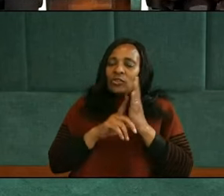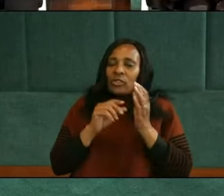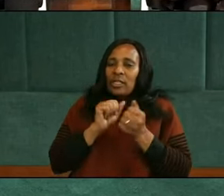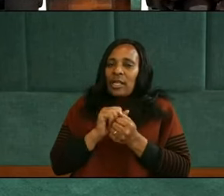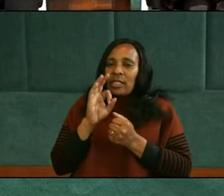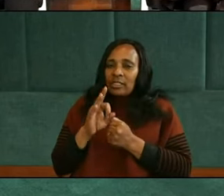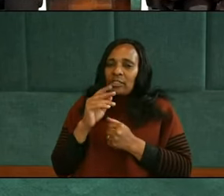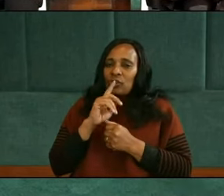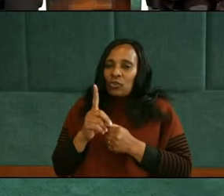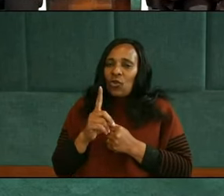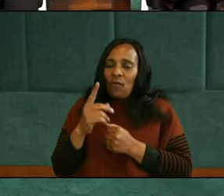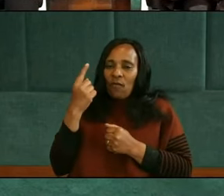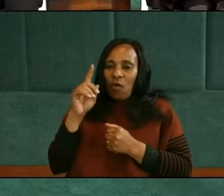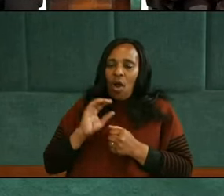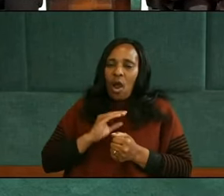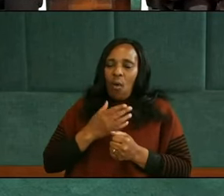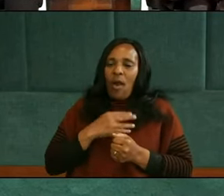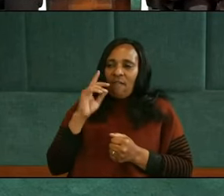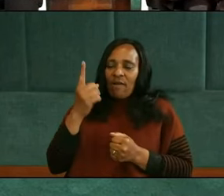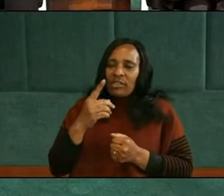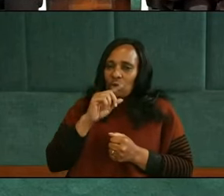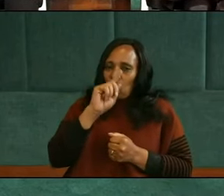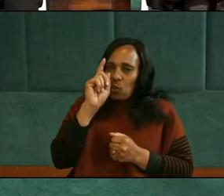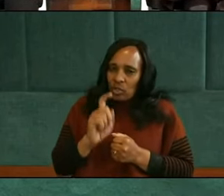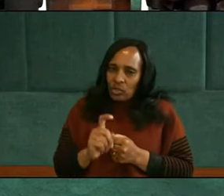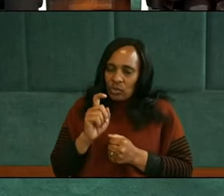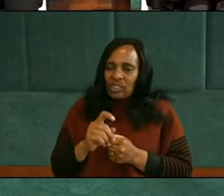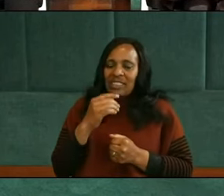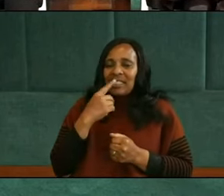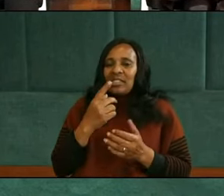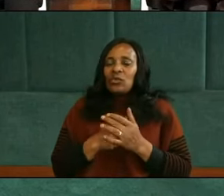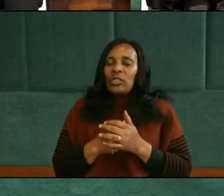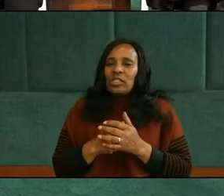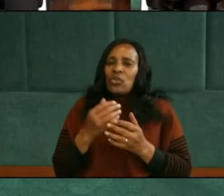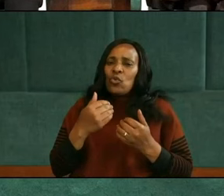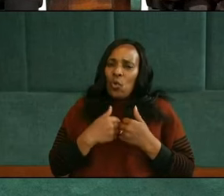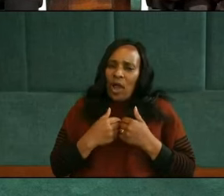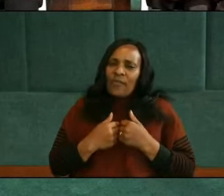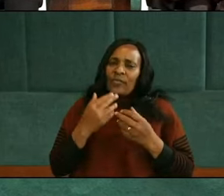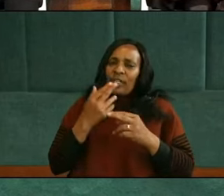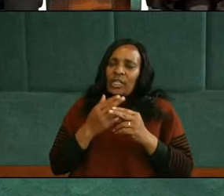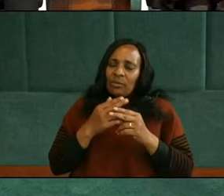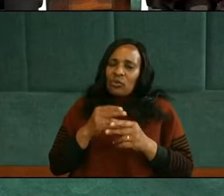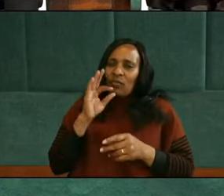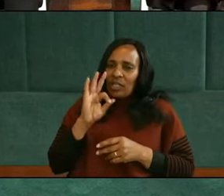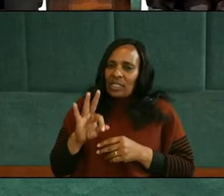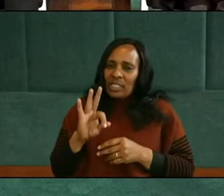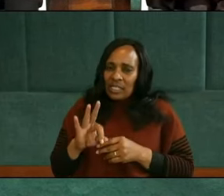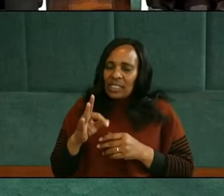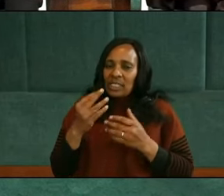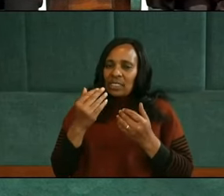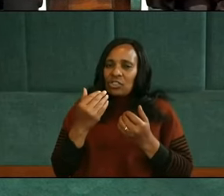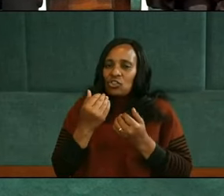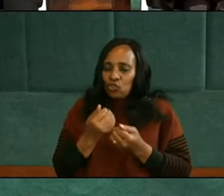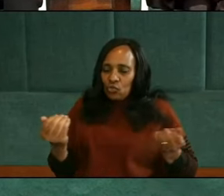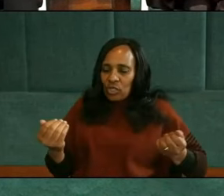13. So for our first question, it says, you have the names of three siblings